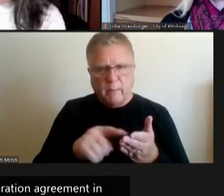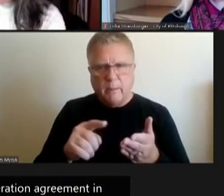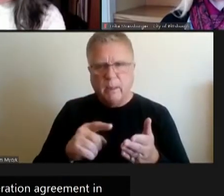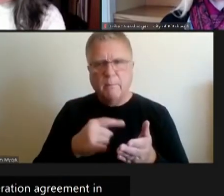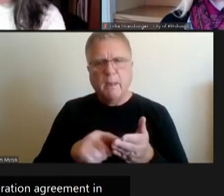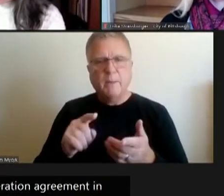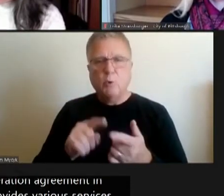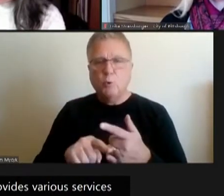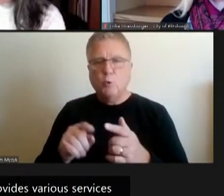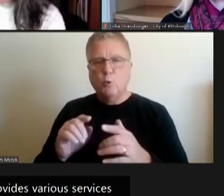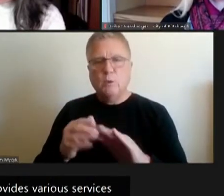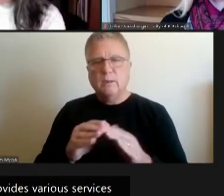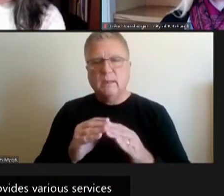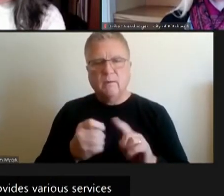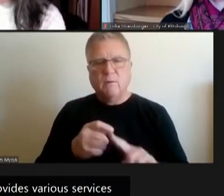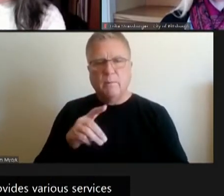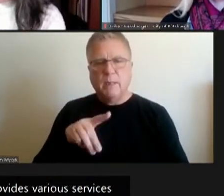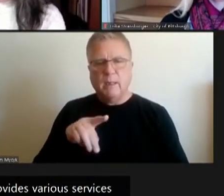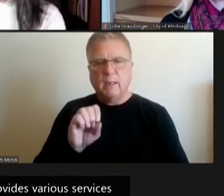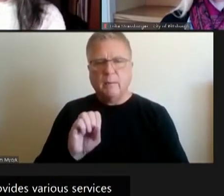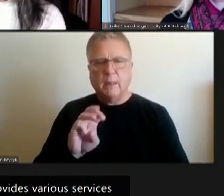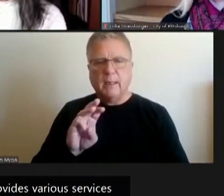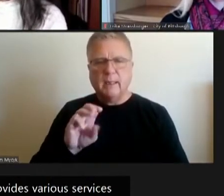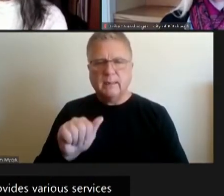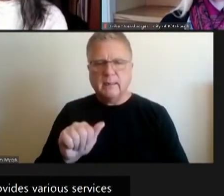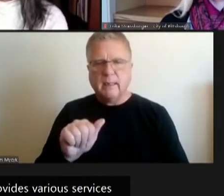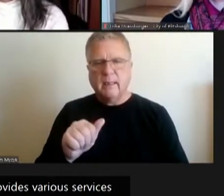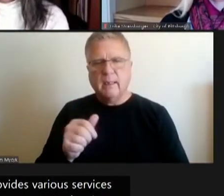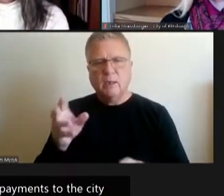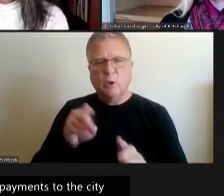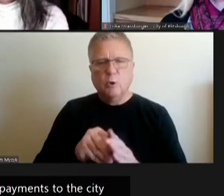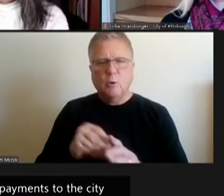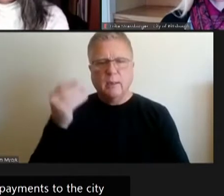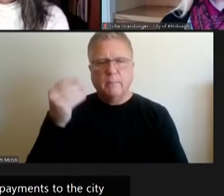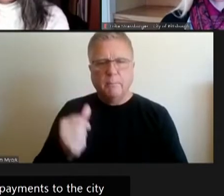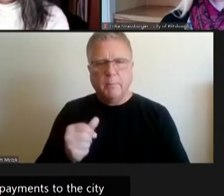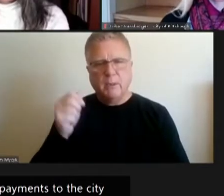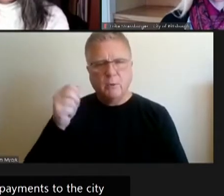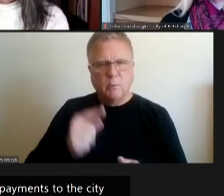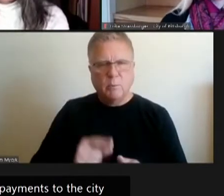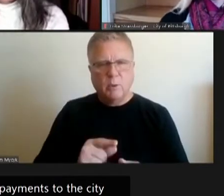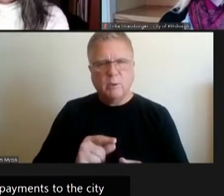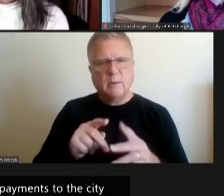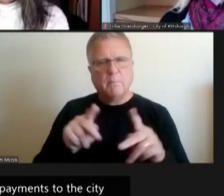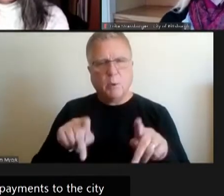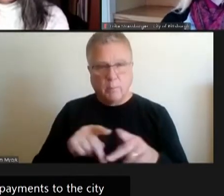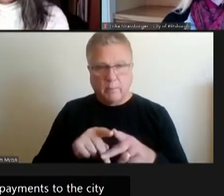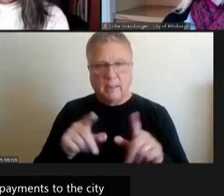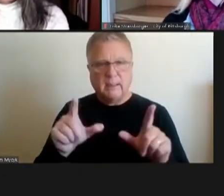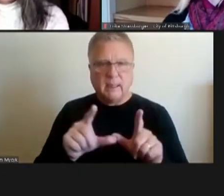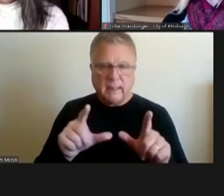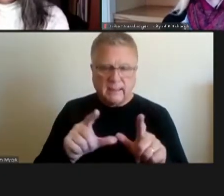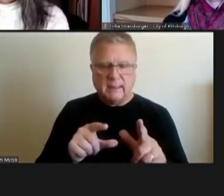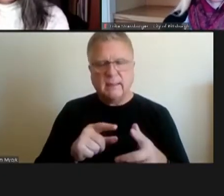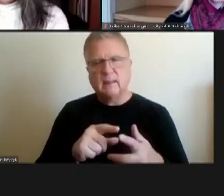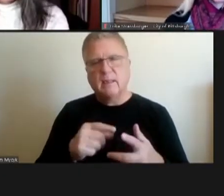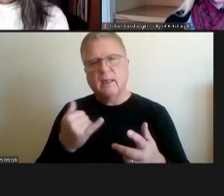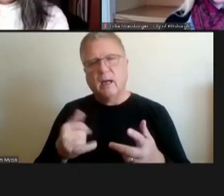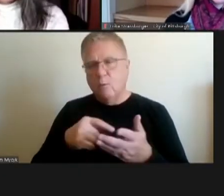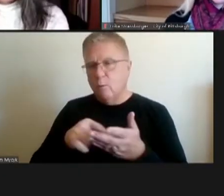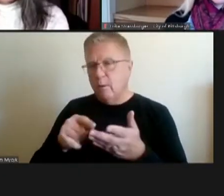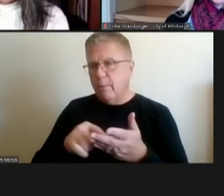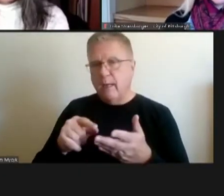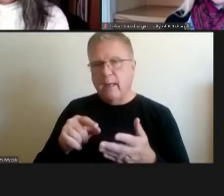city from the PWSA include things like the pension reimbursement, permits and licenses. We now pay the payroll